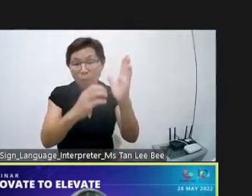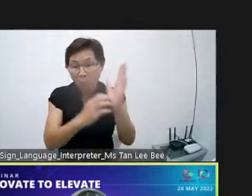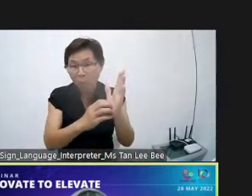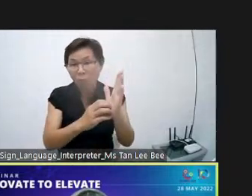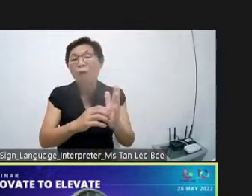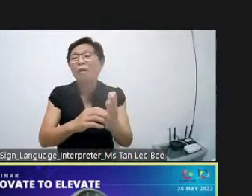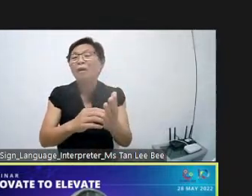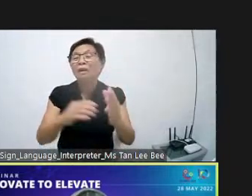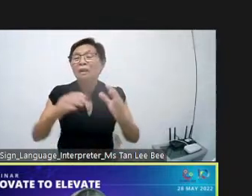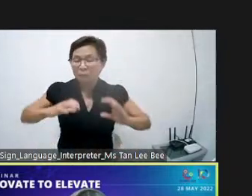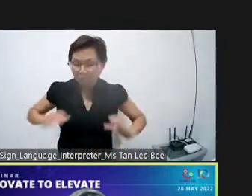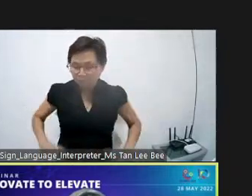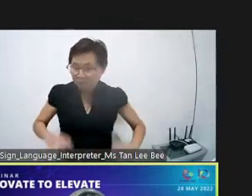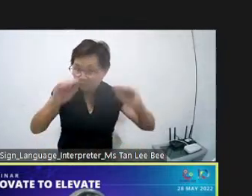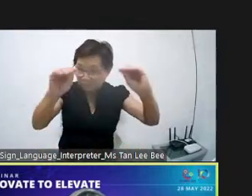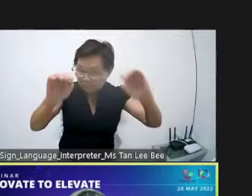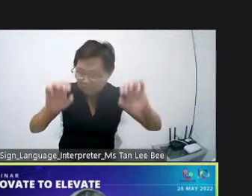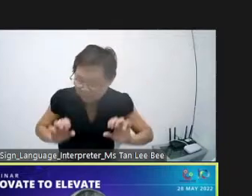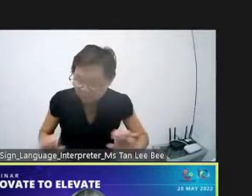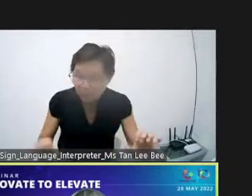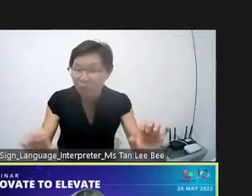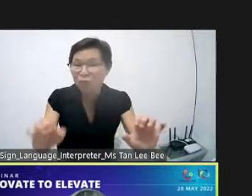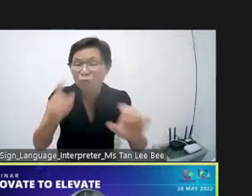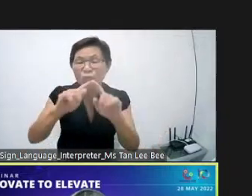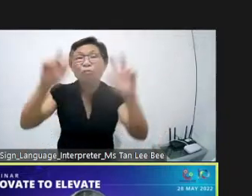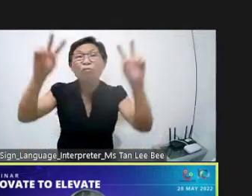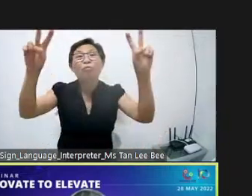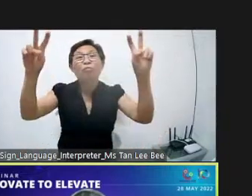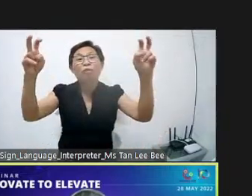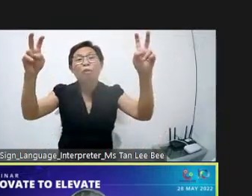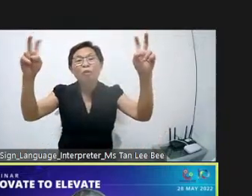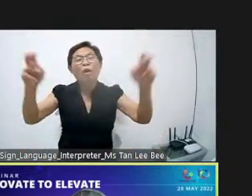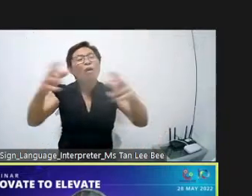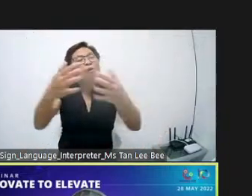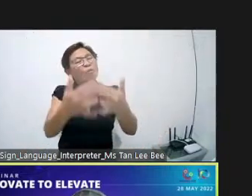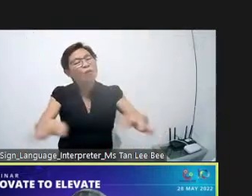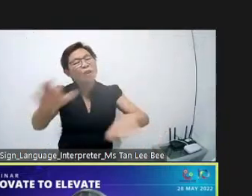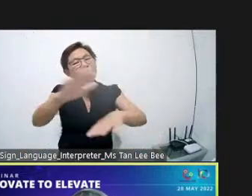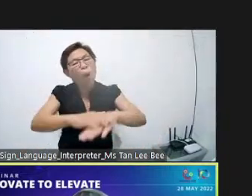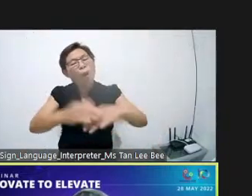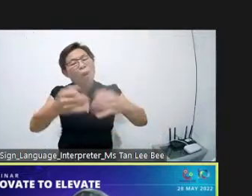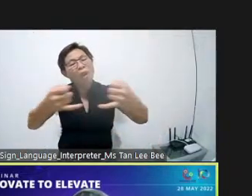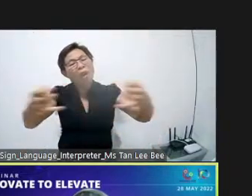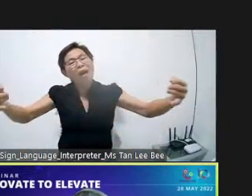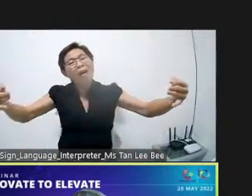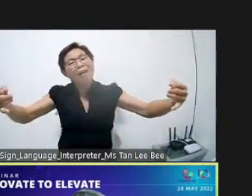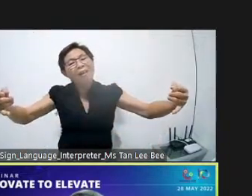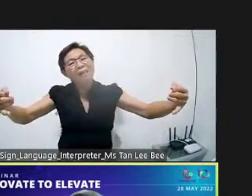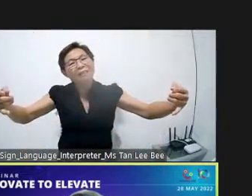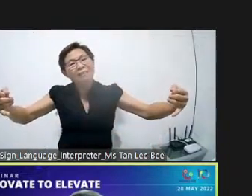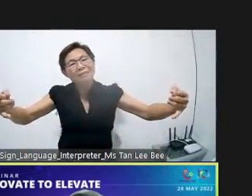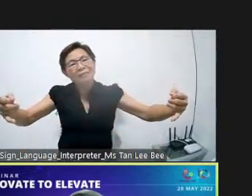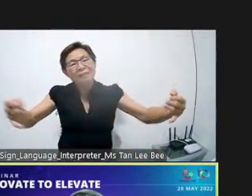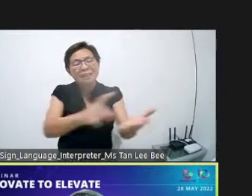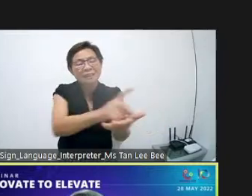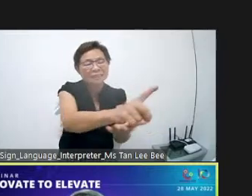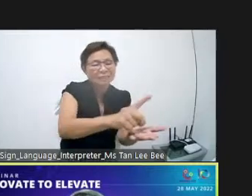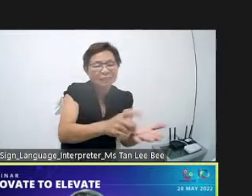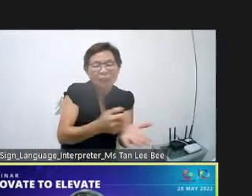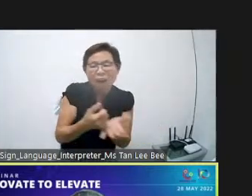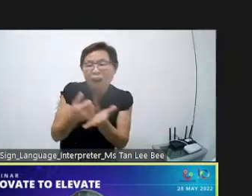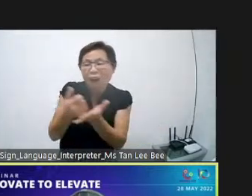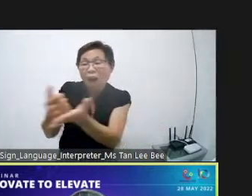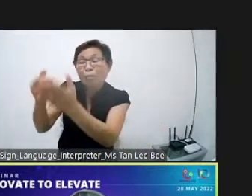in Emergency, or DTIM, is a free online self-paced course designed to assist